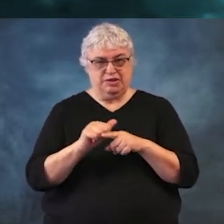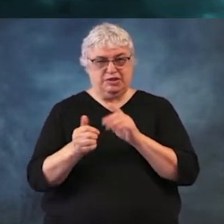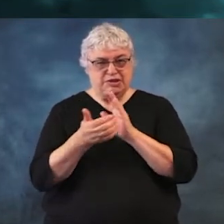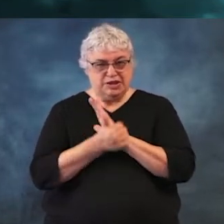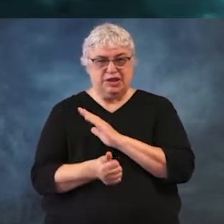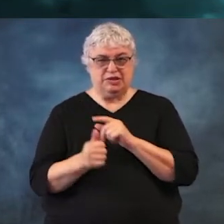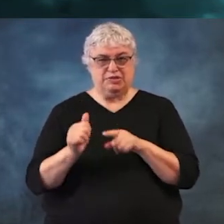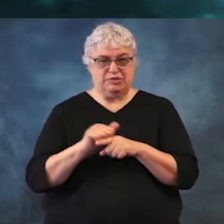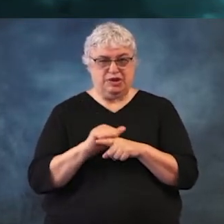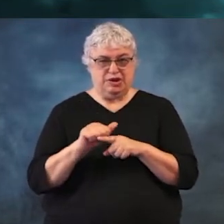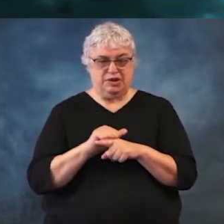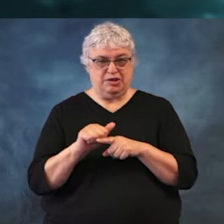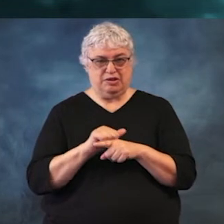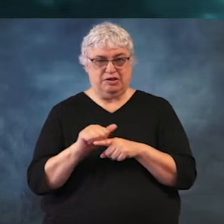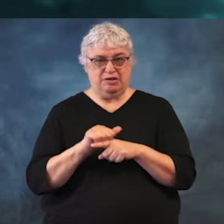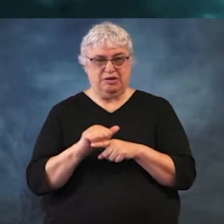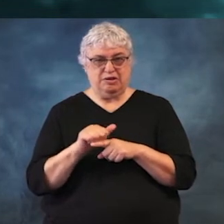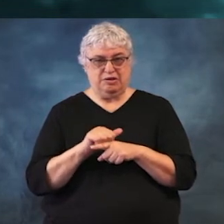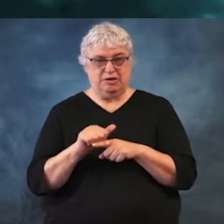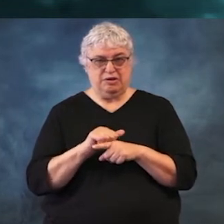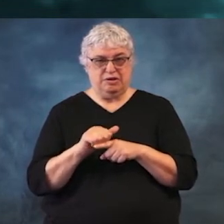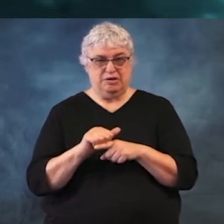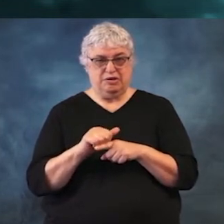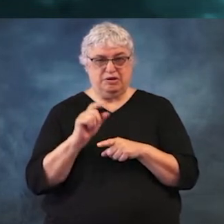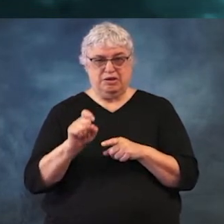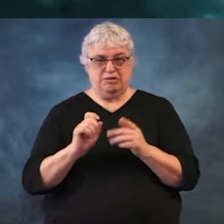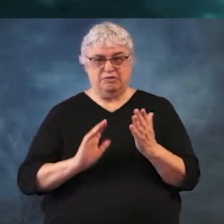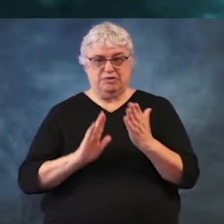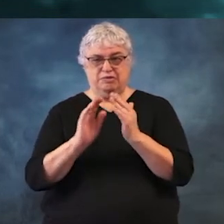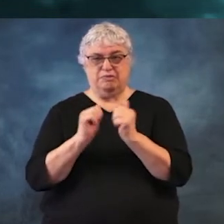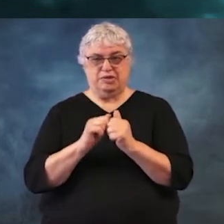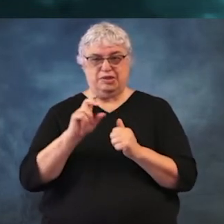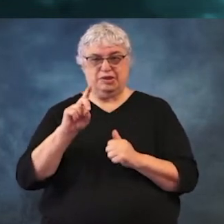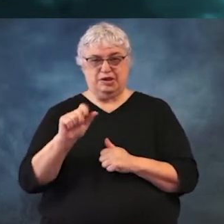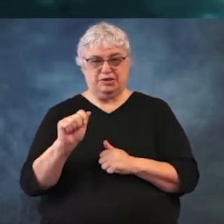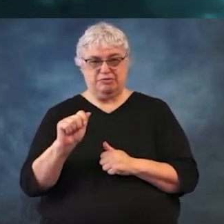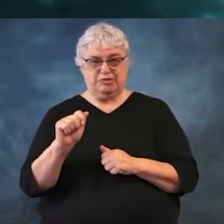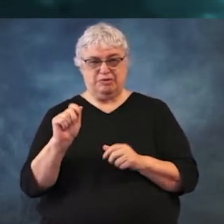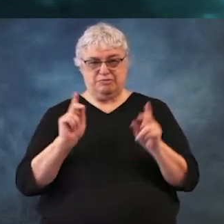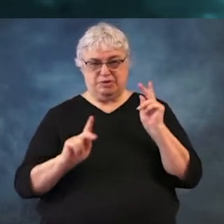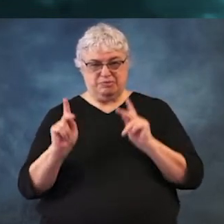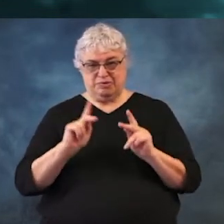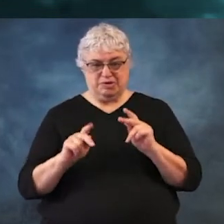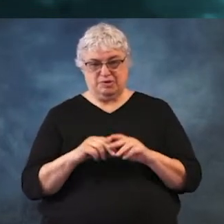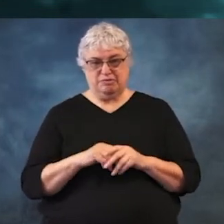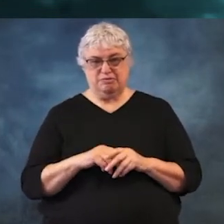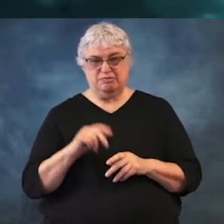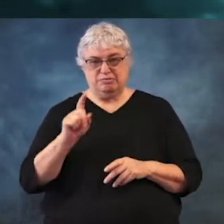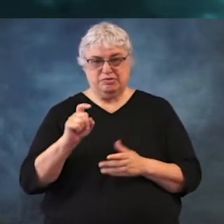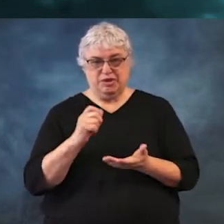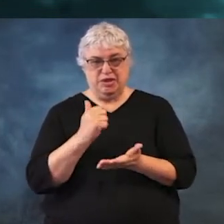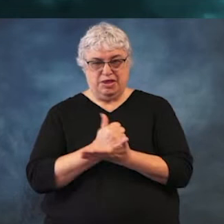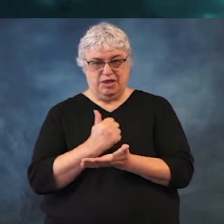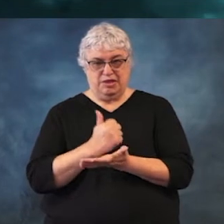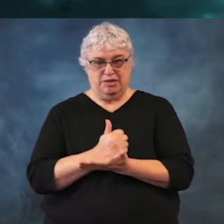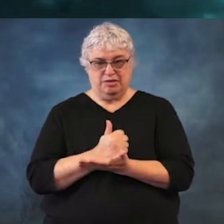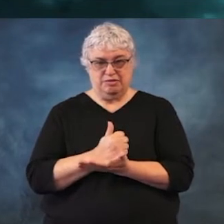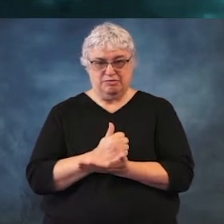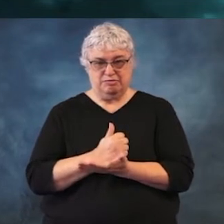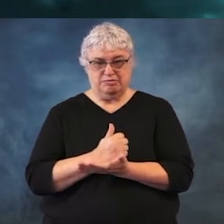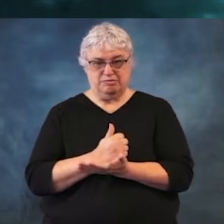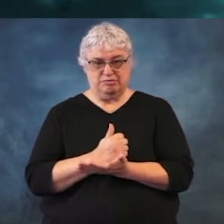well trained, when they have to deal with a person with a disability and they need some assistance,